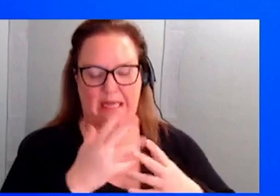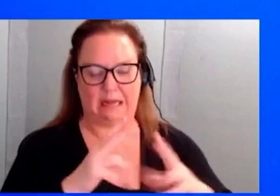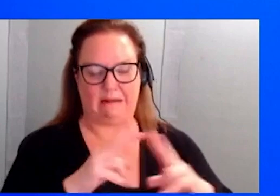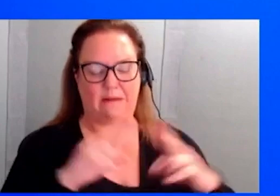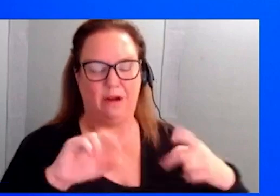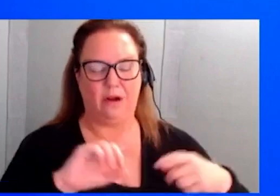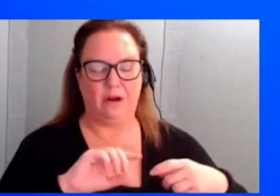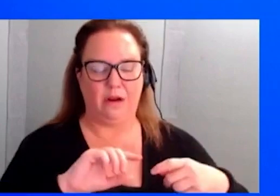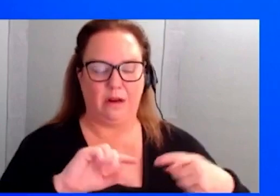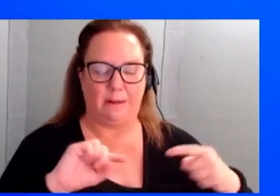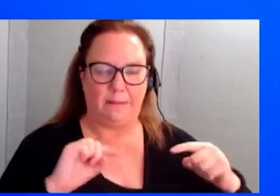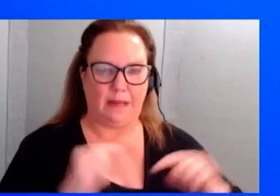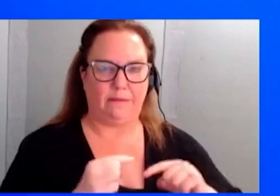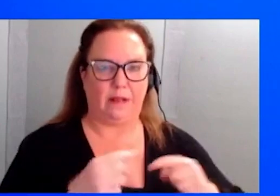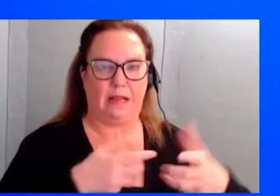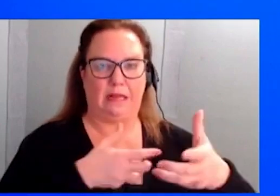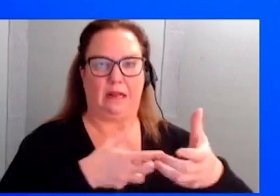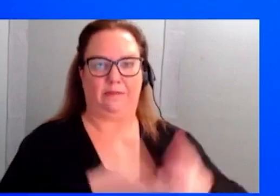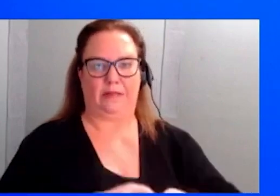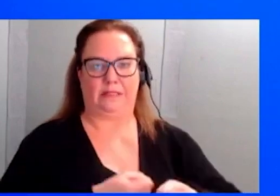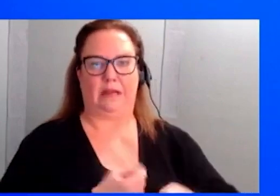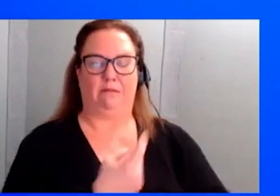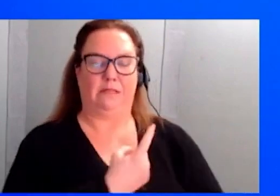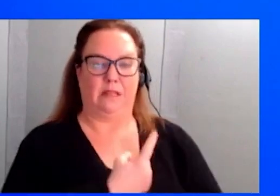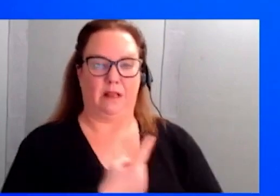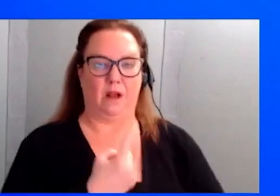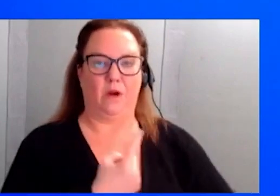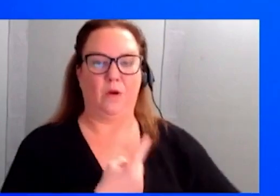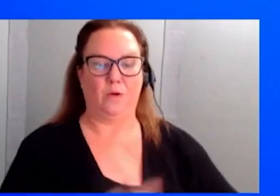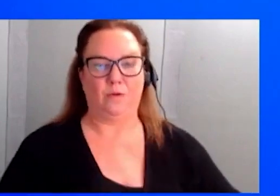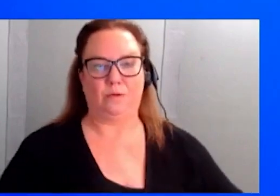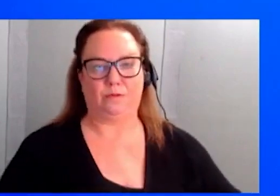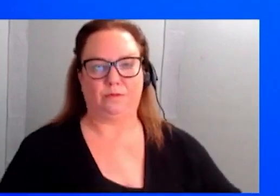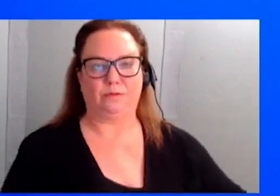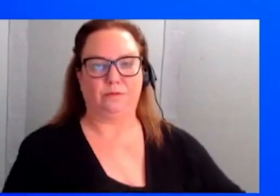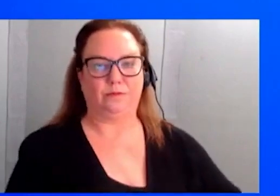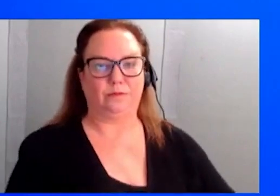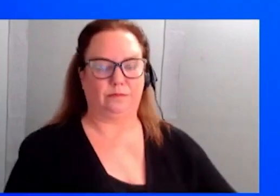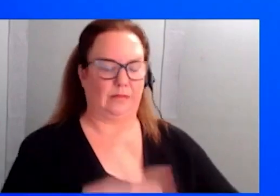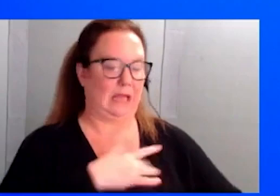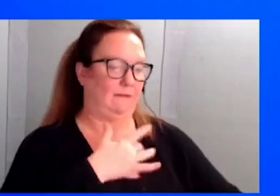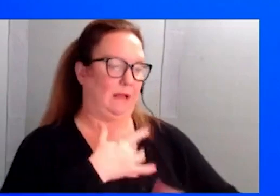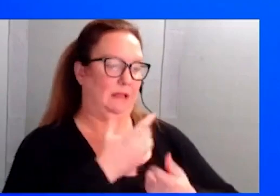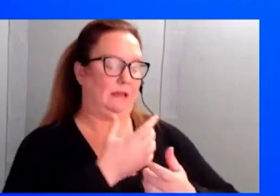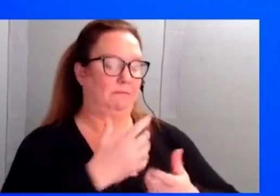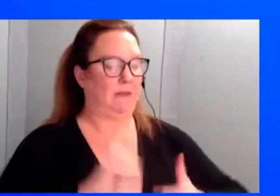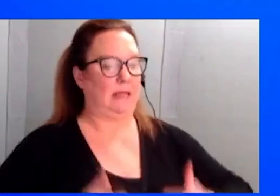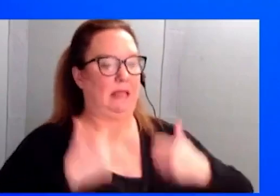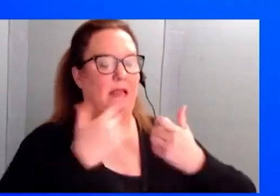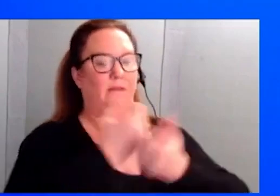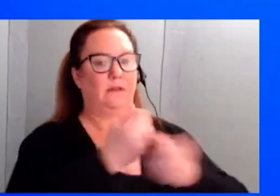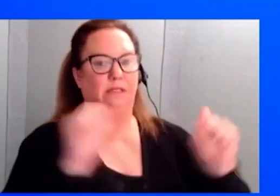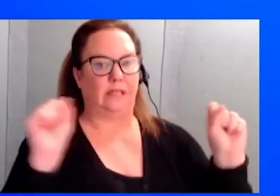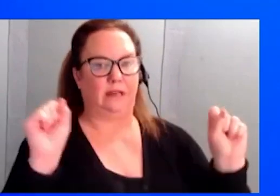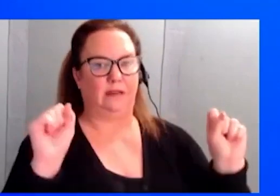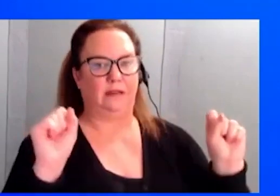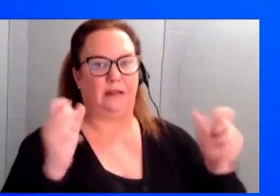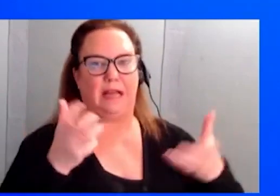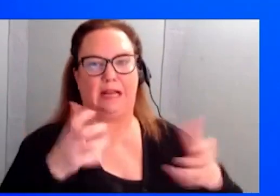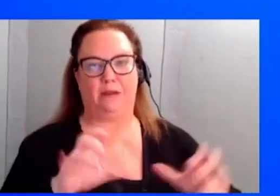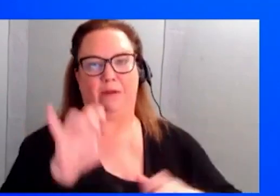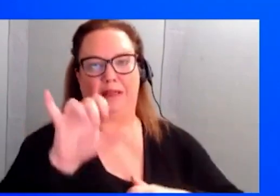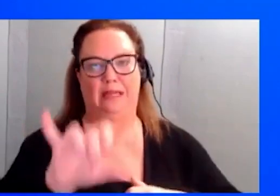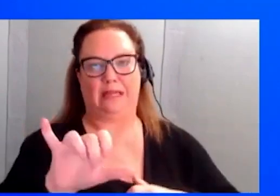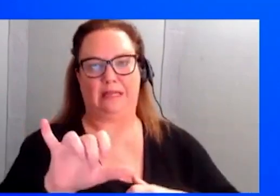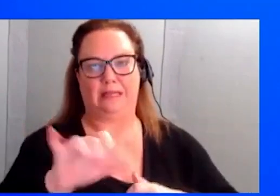did have confidence even though I was alone. I felt like they saved my life. Although I didn't want that was my